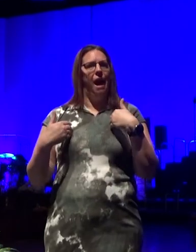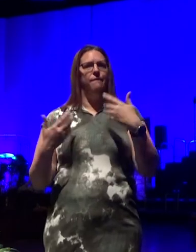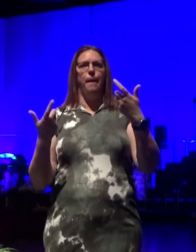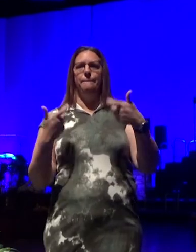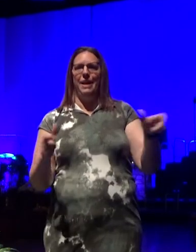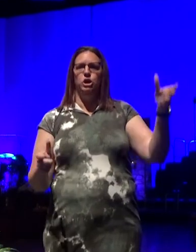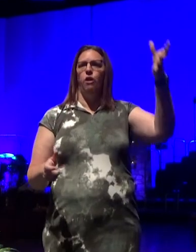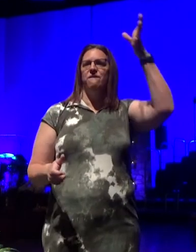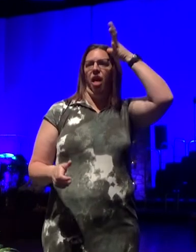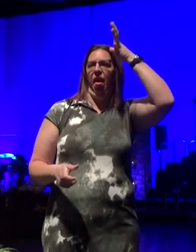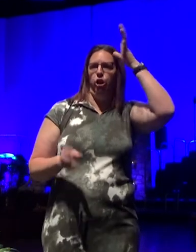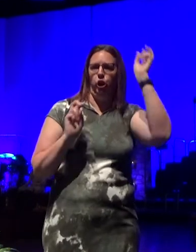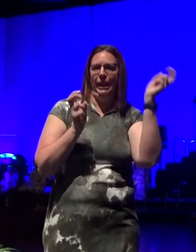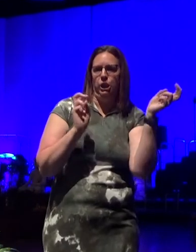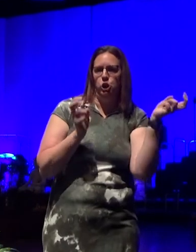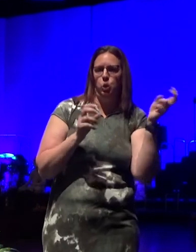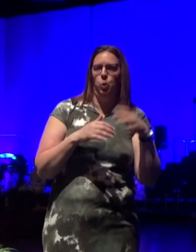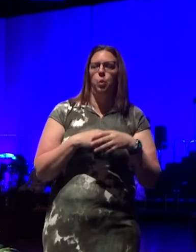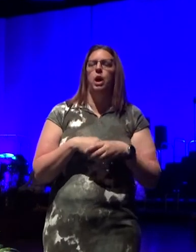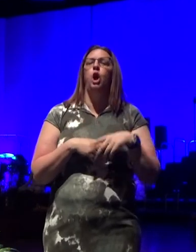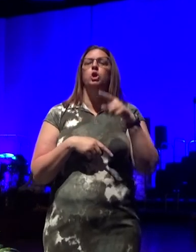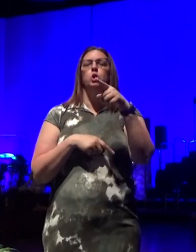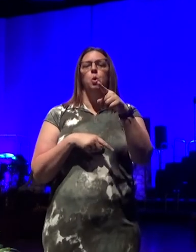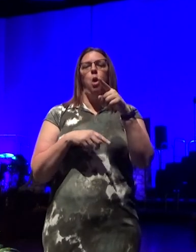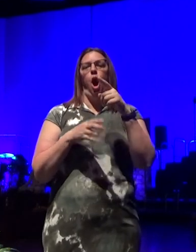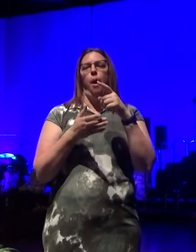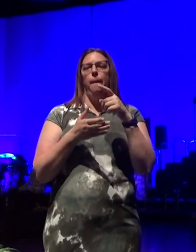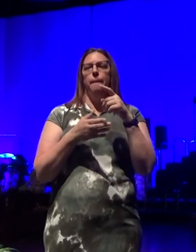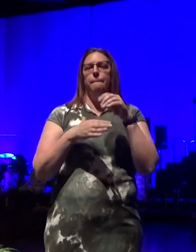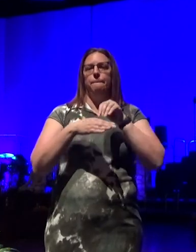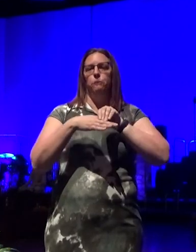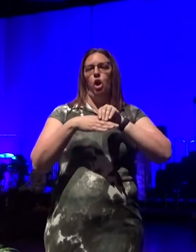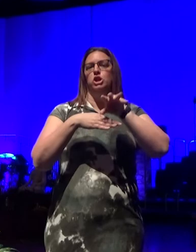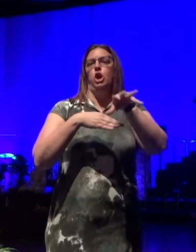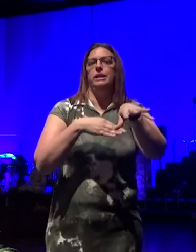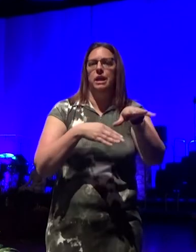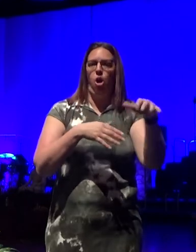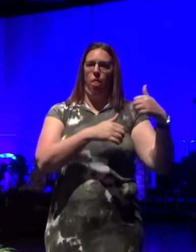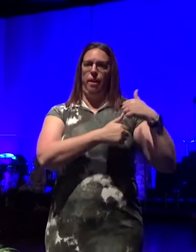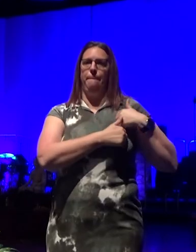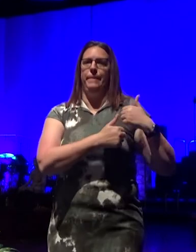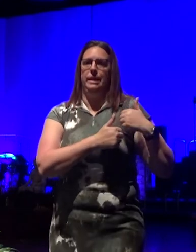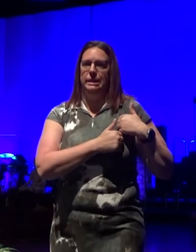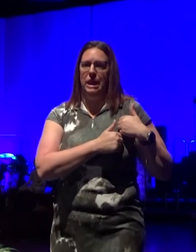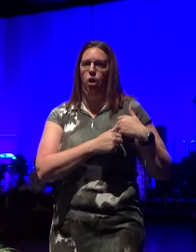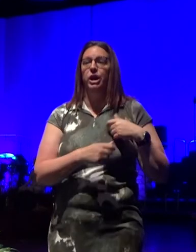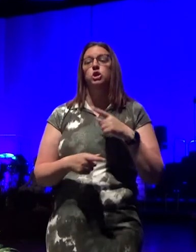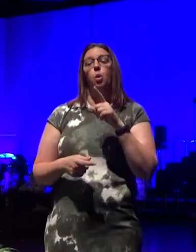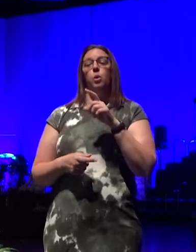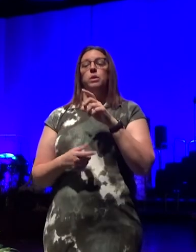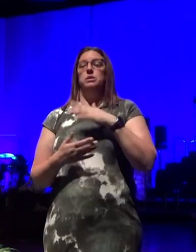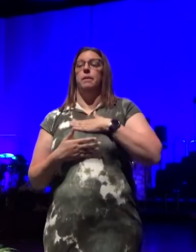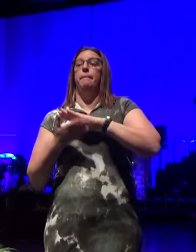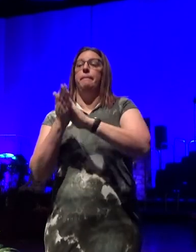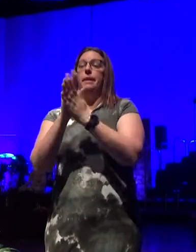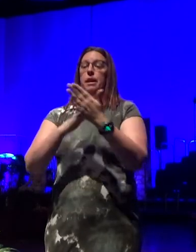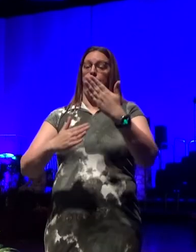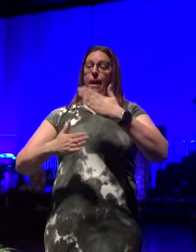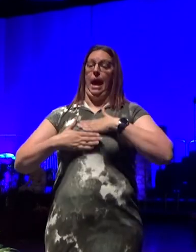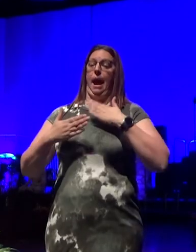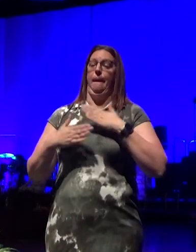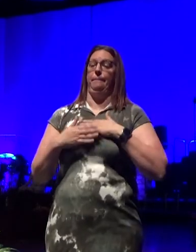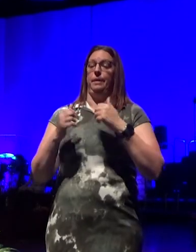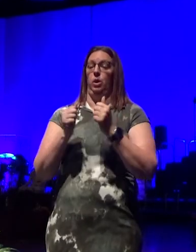that you have projected upon the military, and in order to be happy in your job, you're going to have to deal with your dad